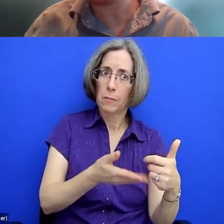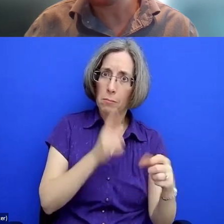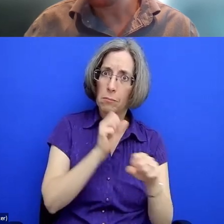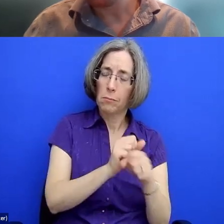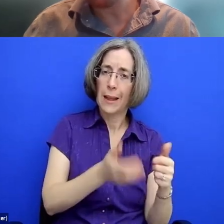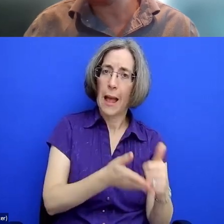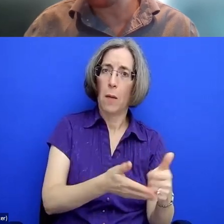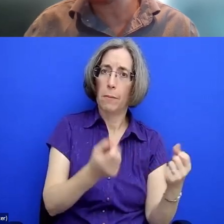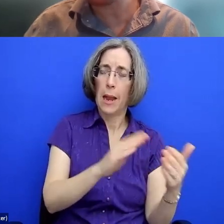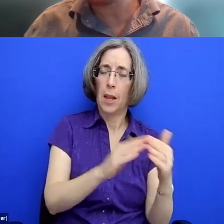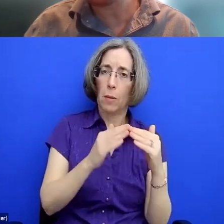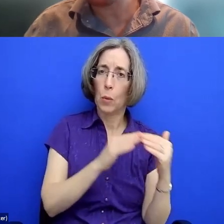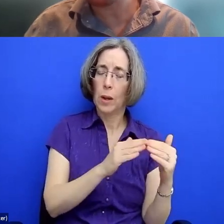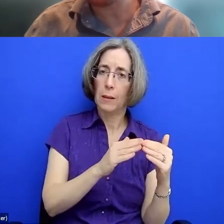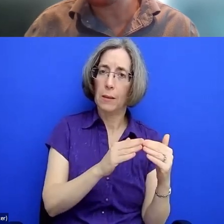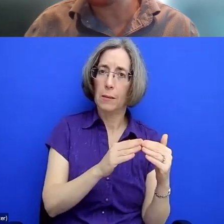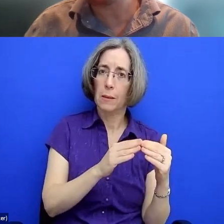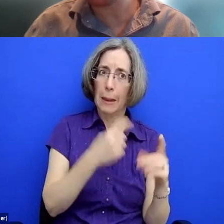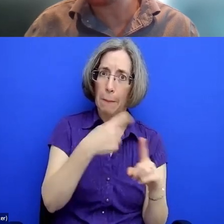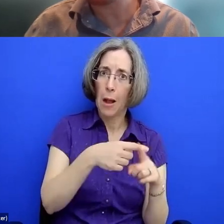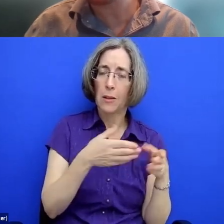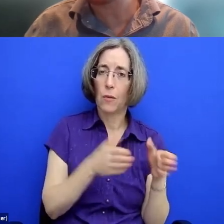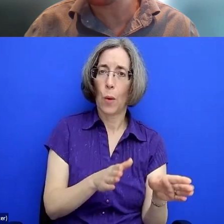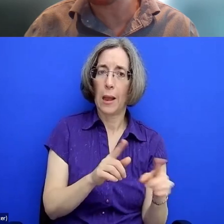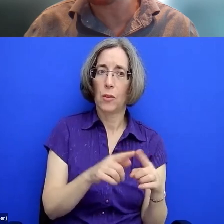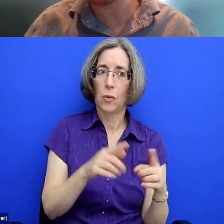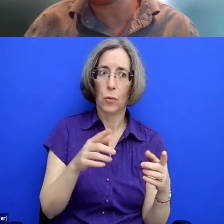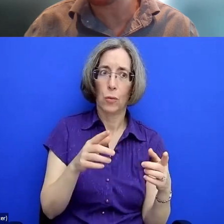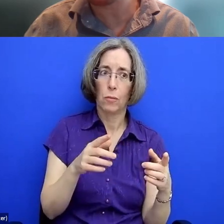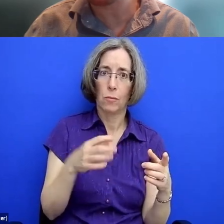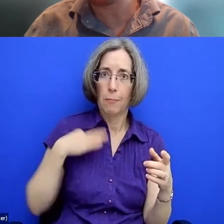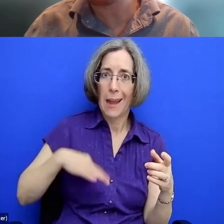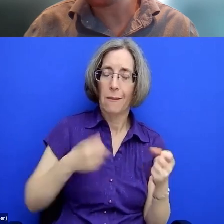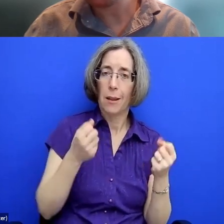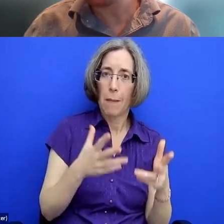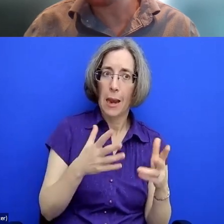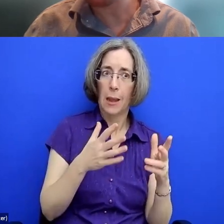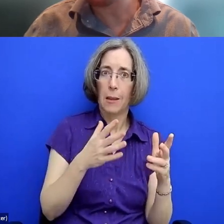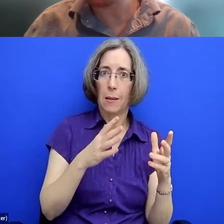know, have benefited many individuals and many groups